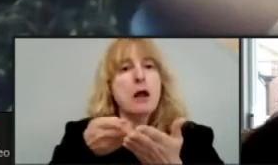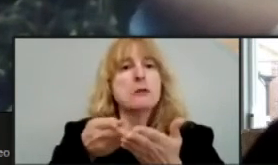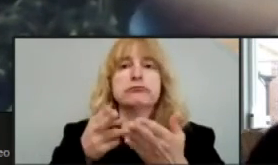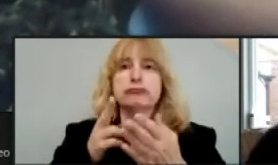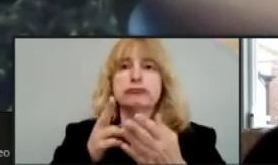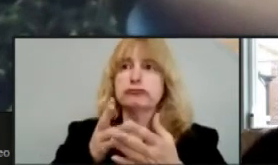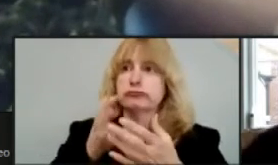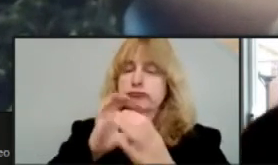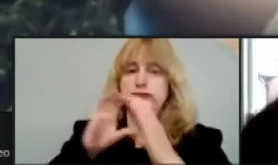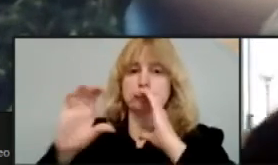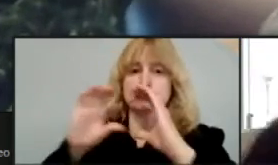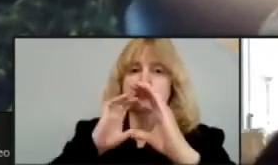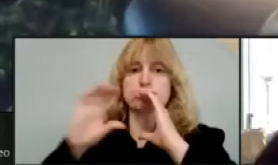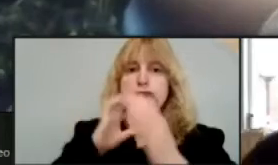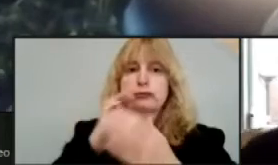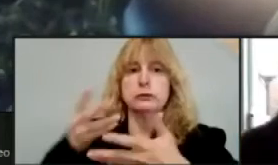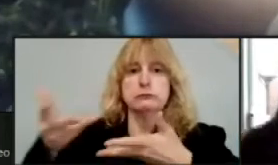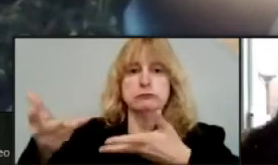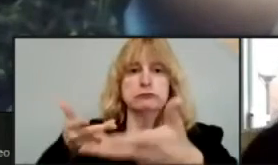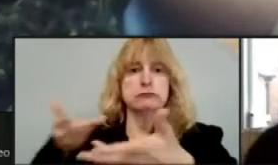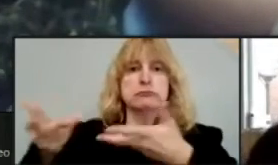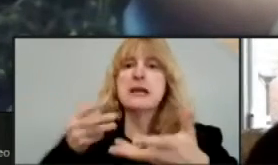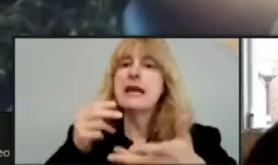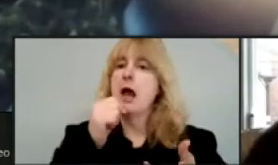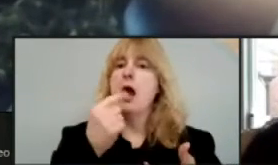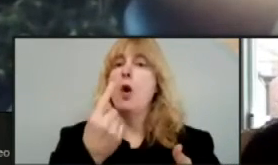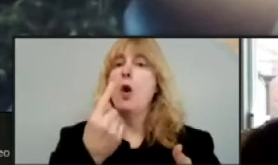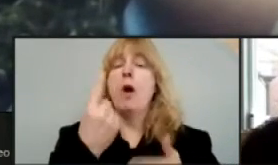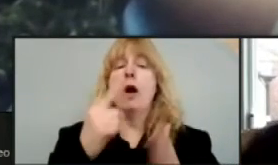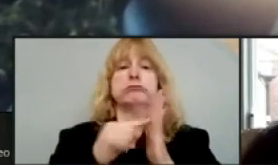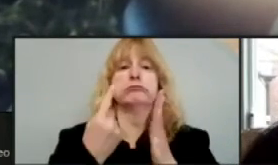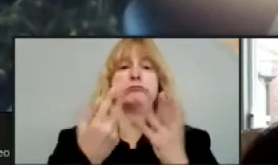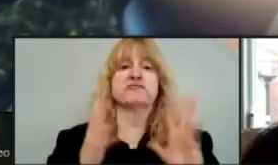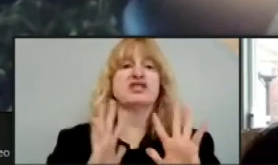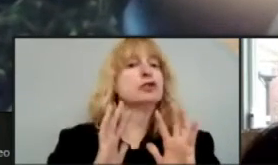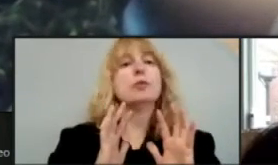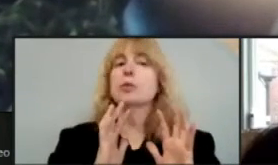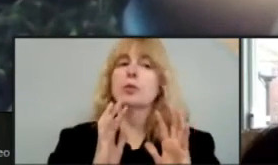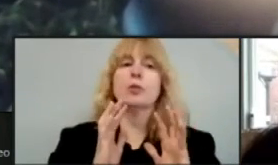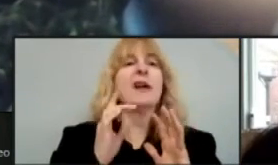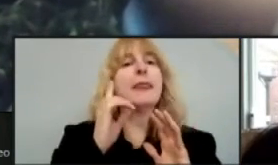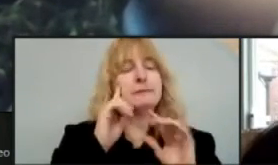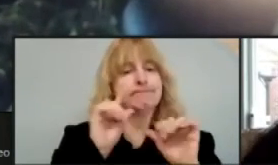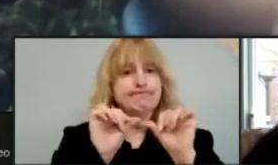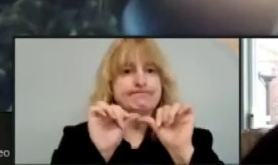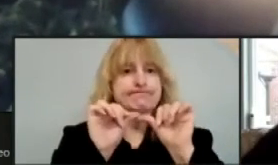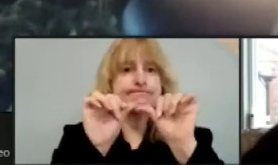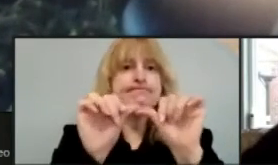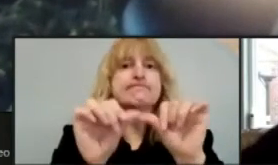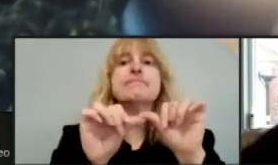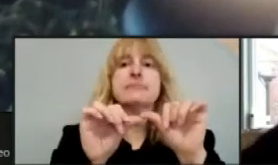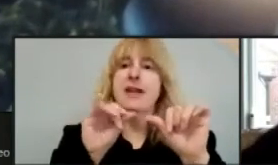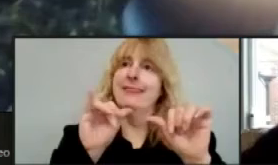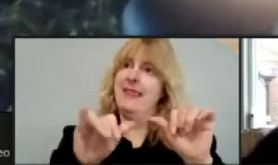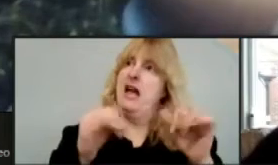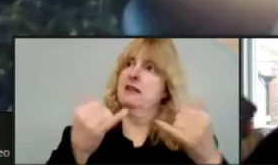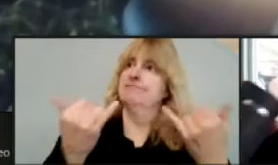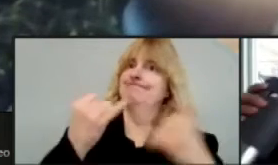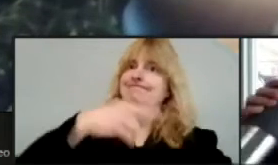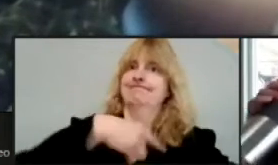be one conversation. I think these are the realities that have been present in our